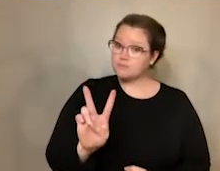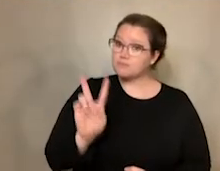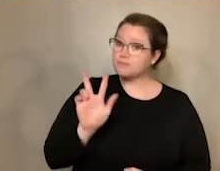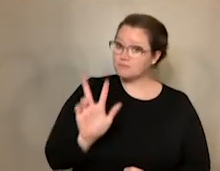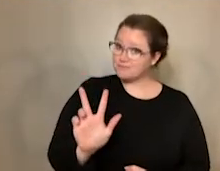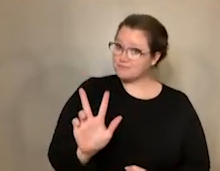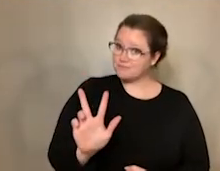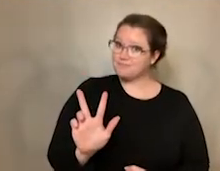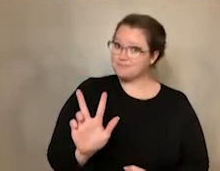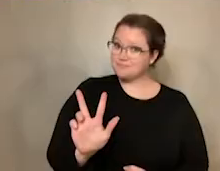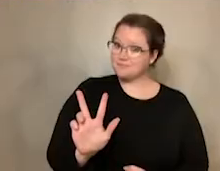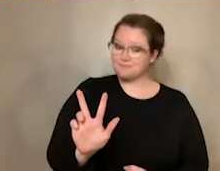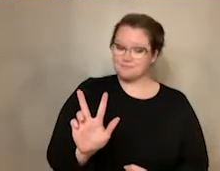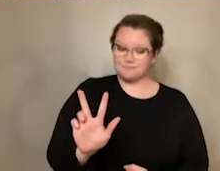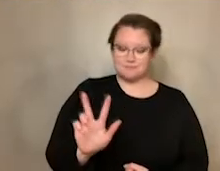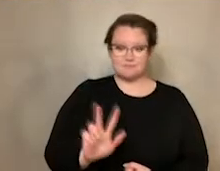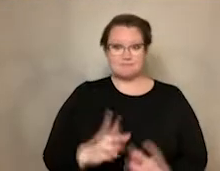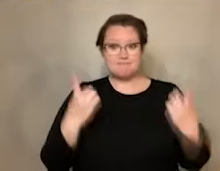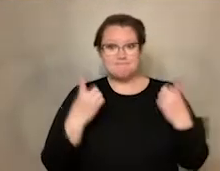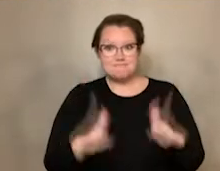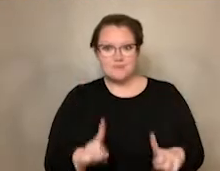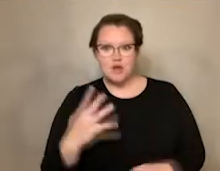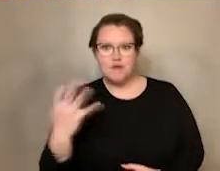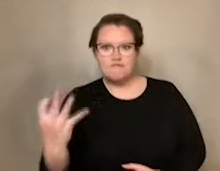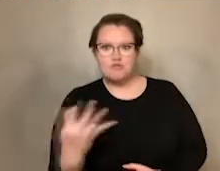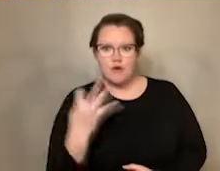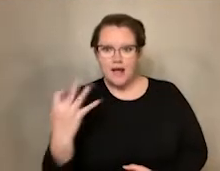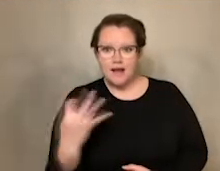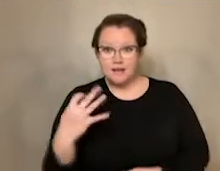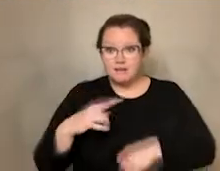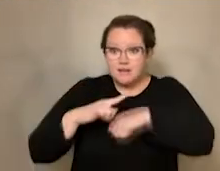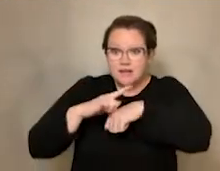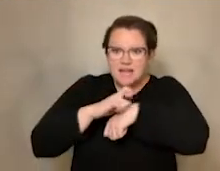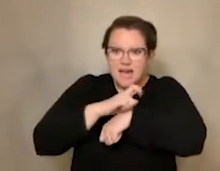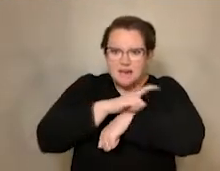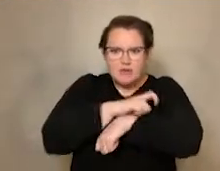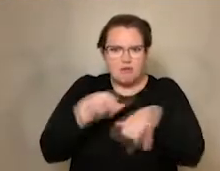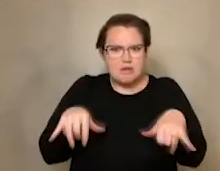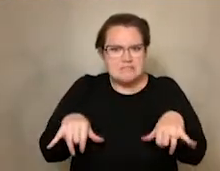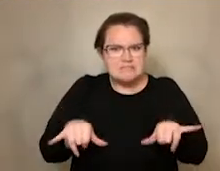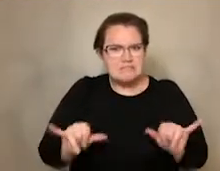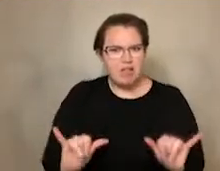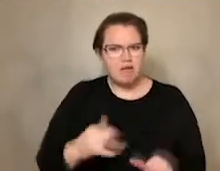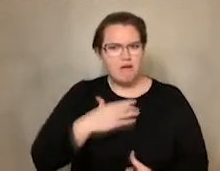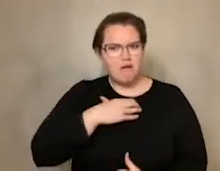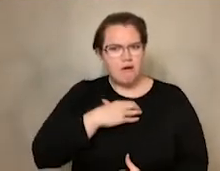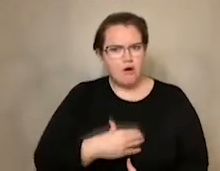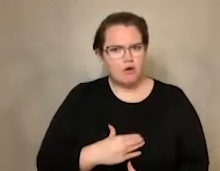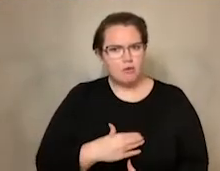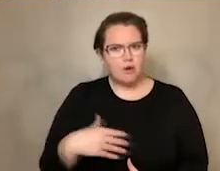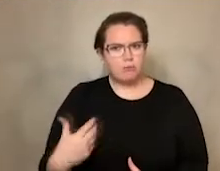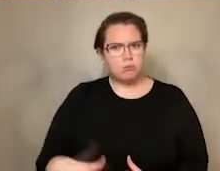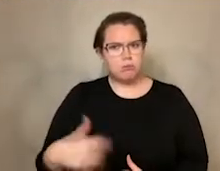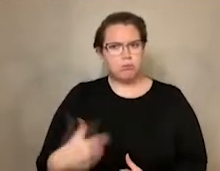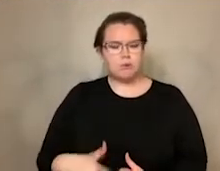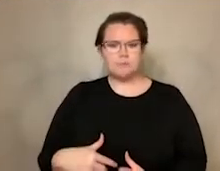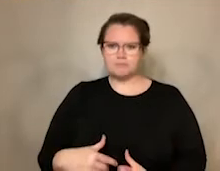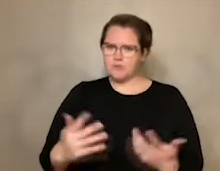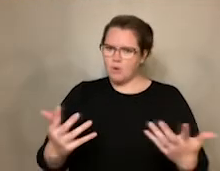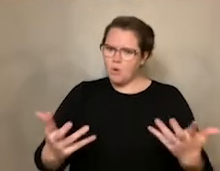y 3. On Friday, that caterpillar was still hungry.